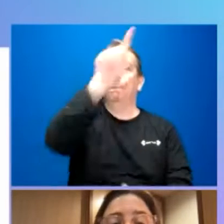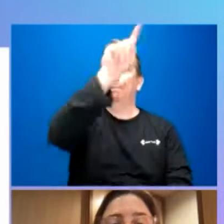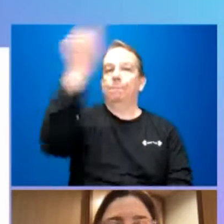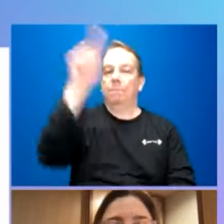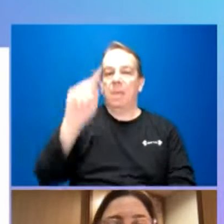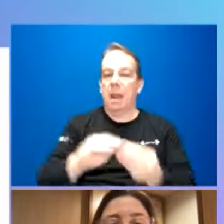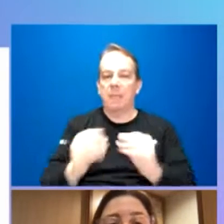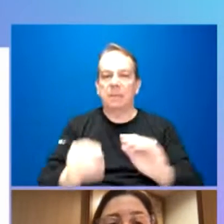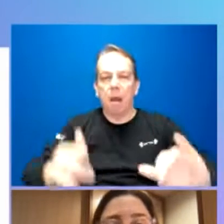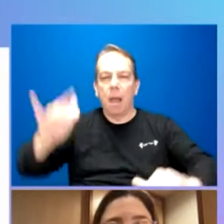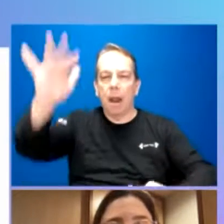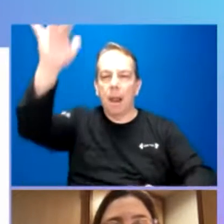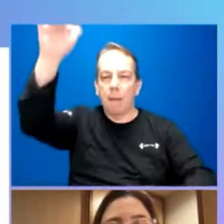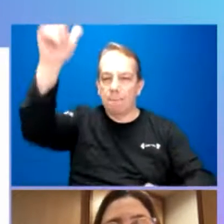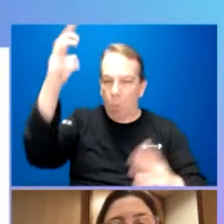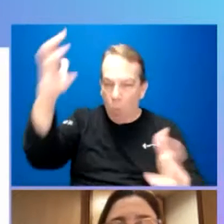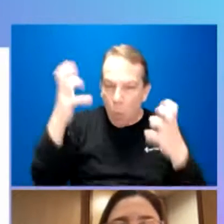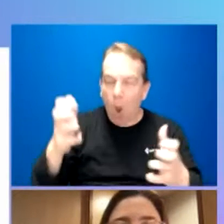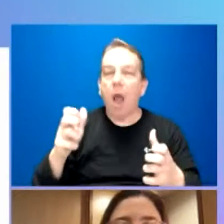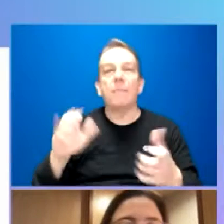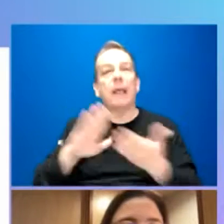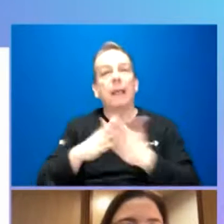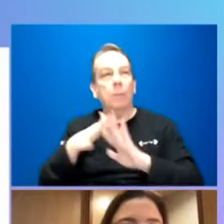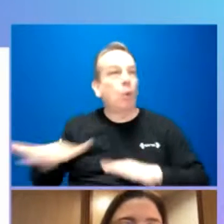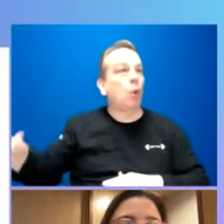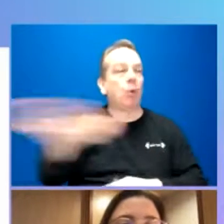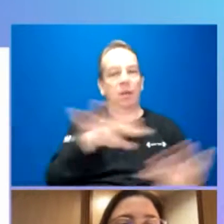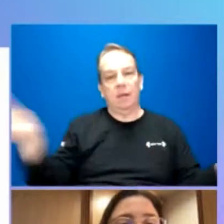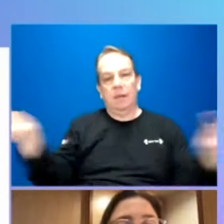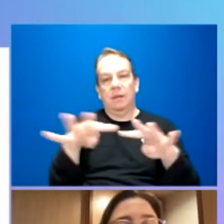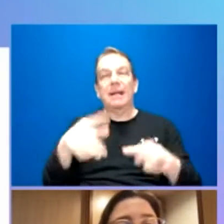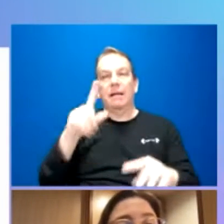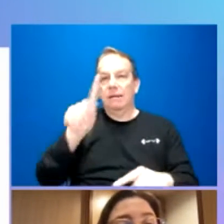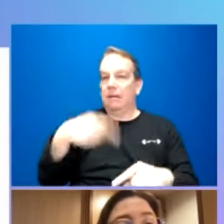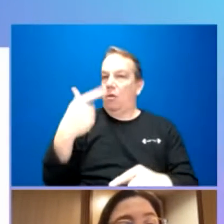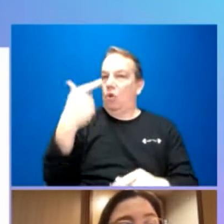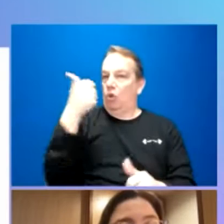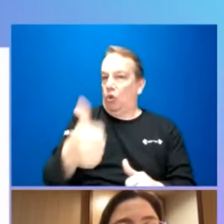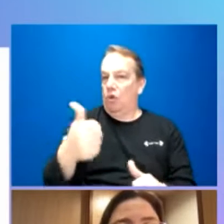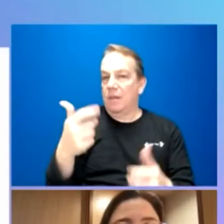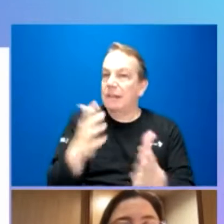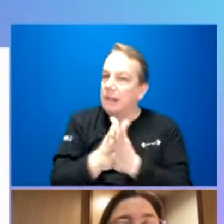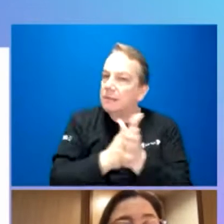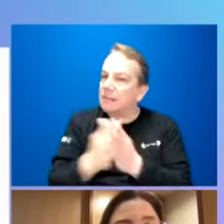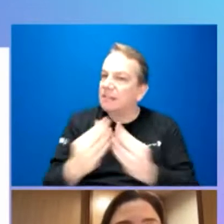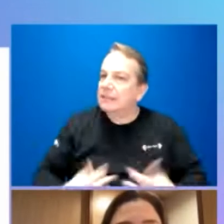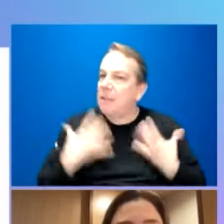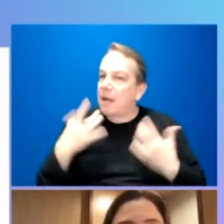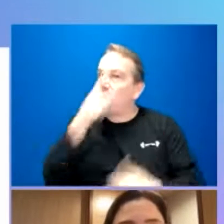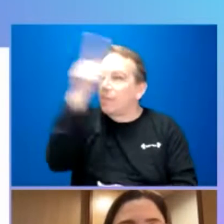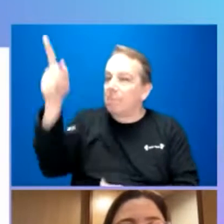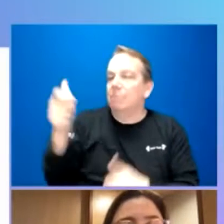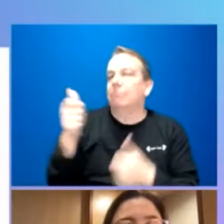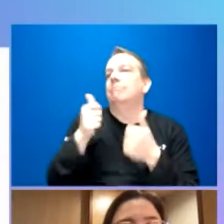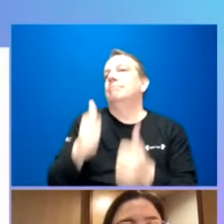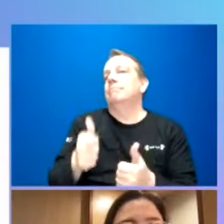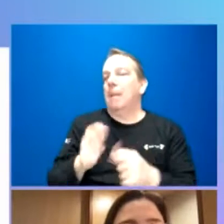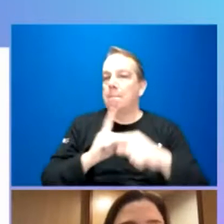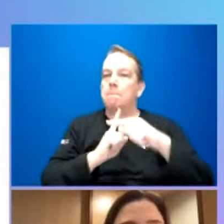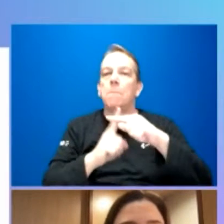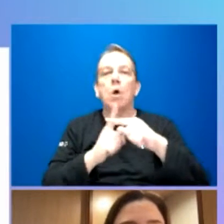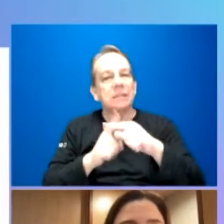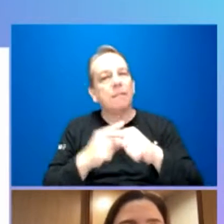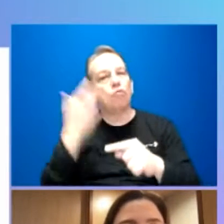so visibly and publicly achieving in the accessibility space. And that's a great example of a positive incentive to